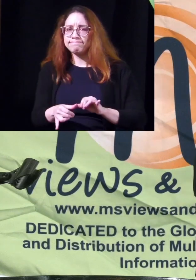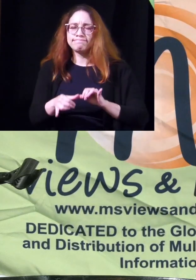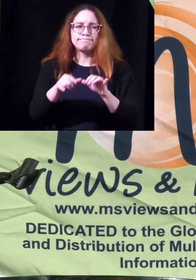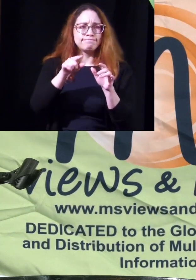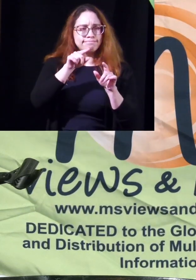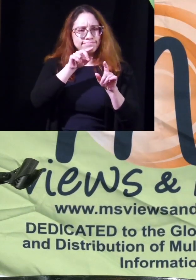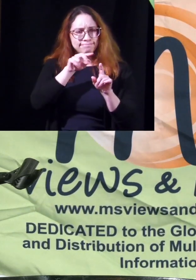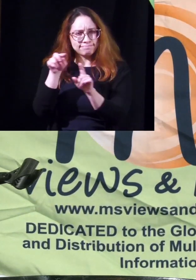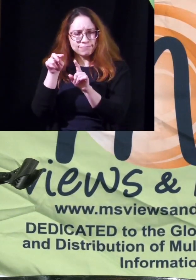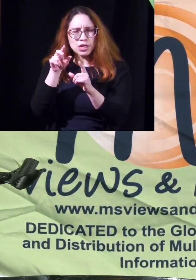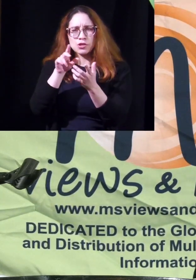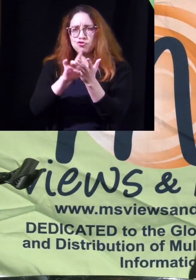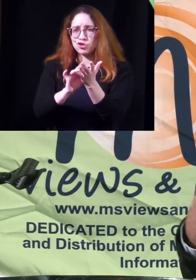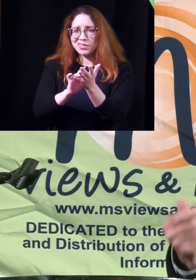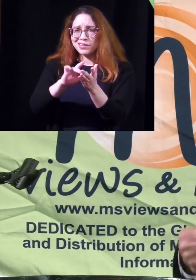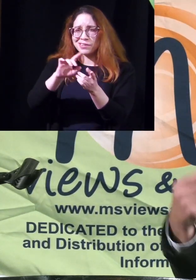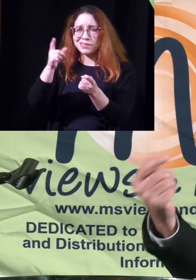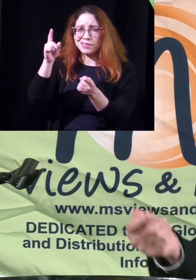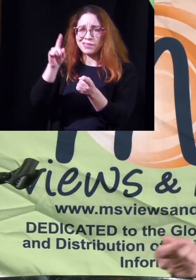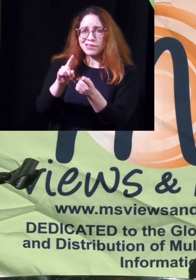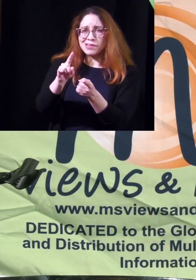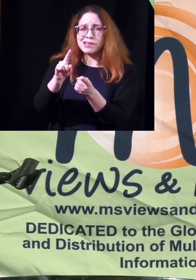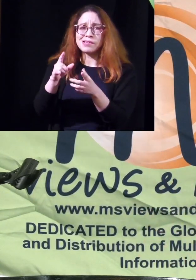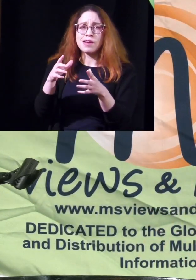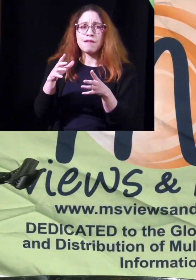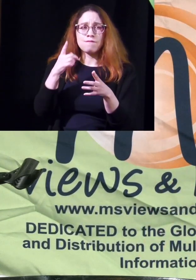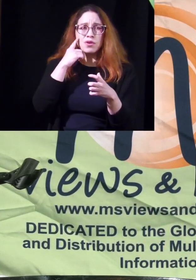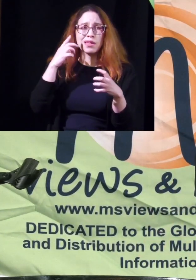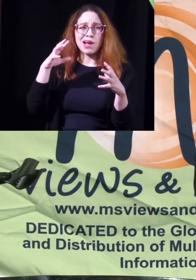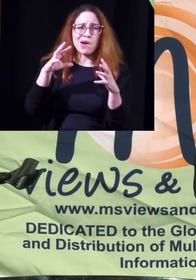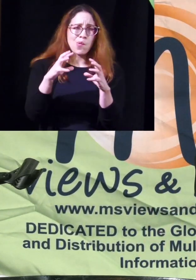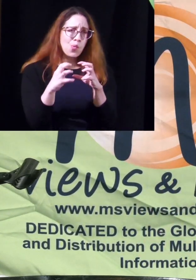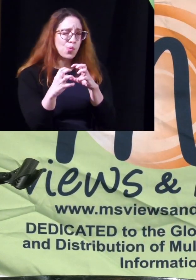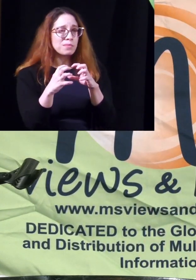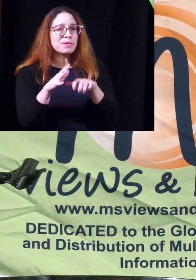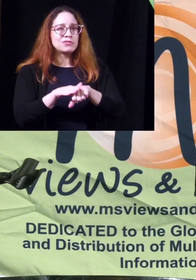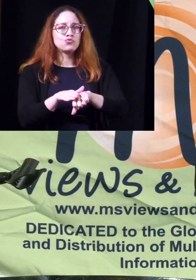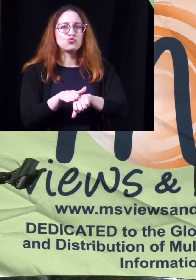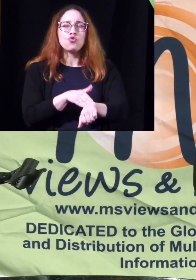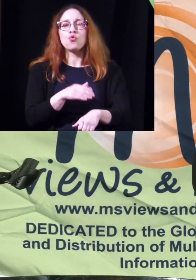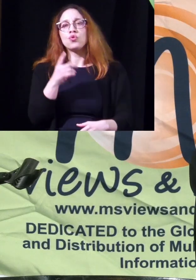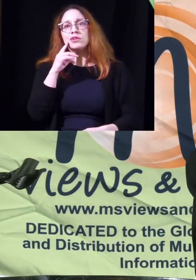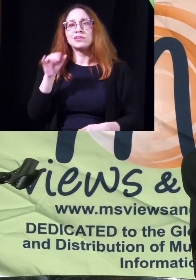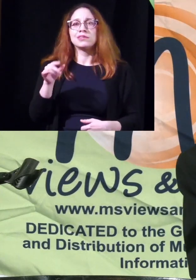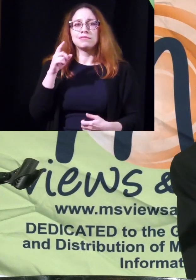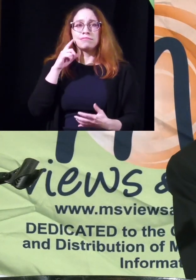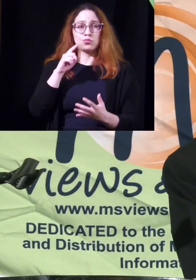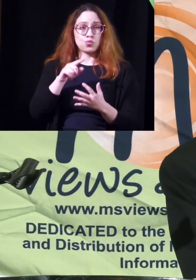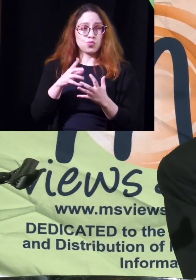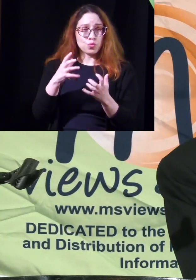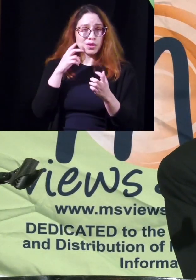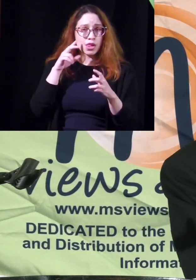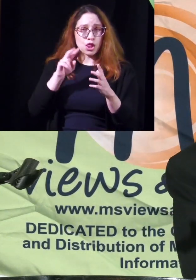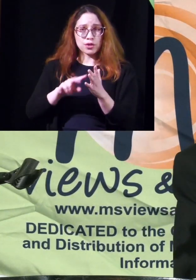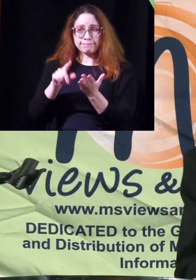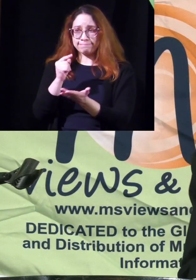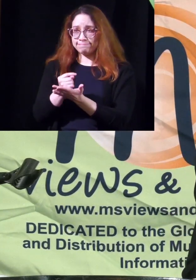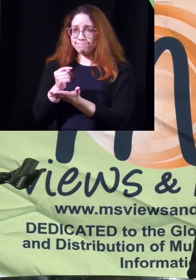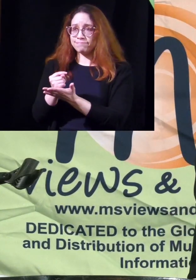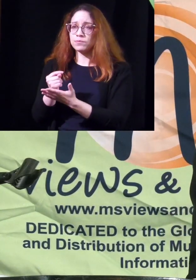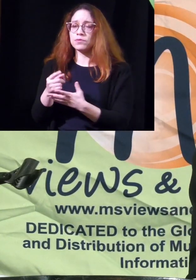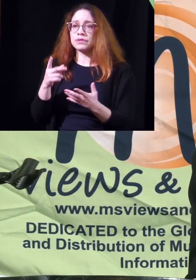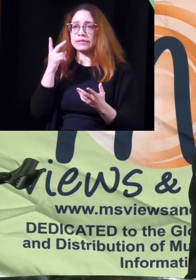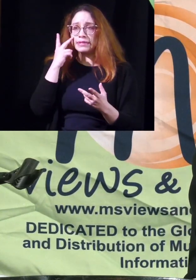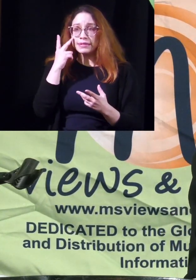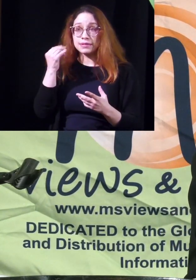and to see if the drug can reduce the rate of progression of atrophy. So this has become one of our endpoints. So when we look at a clinical trial, we